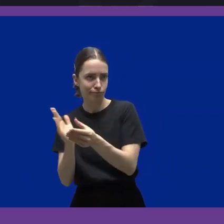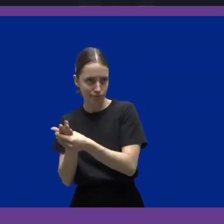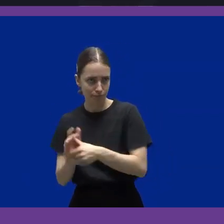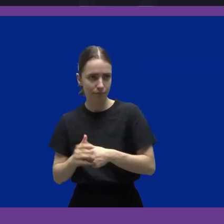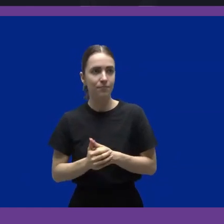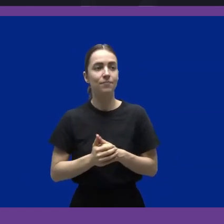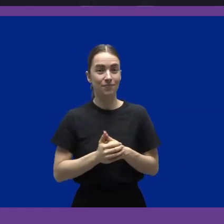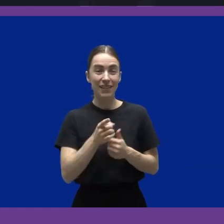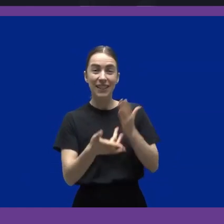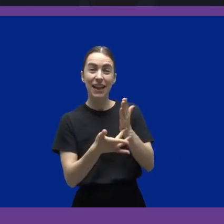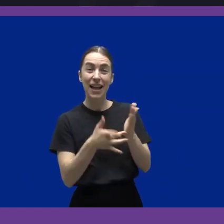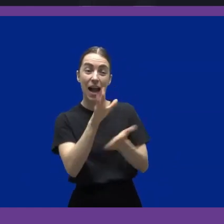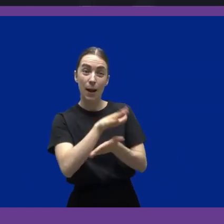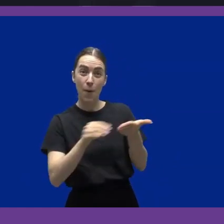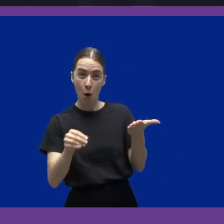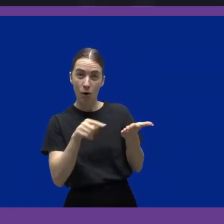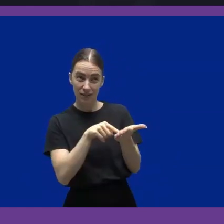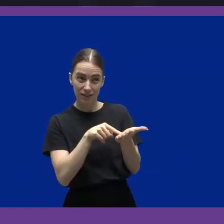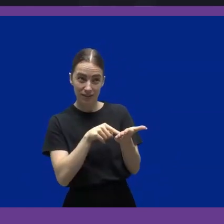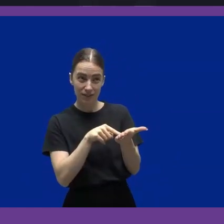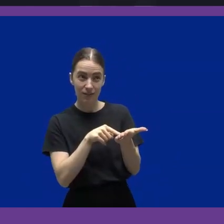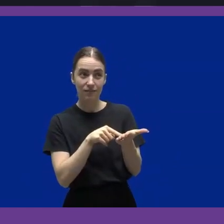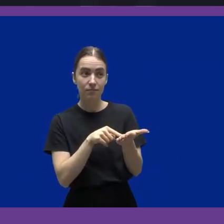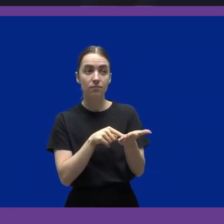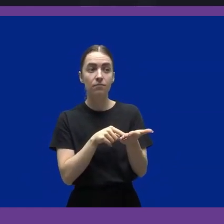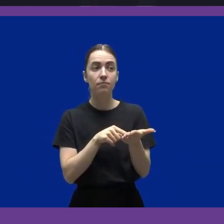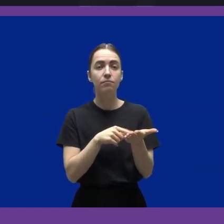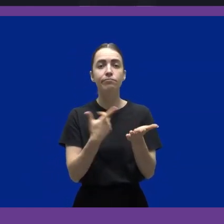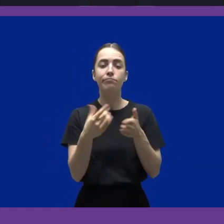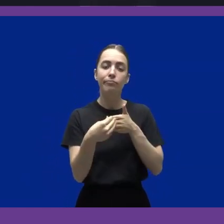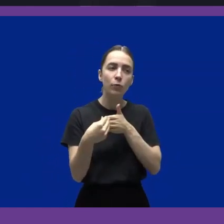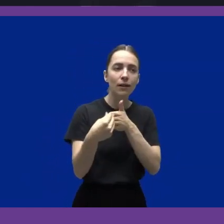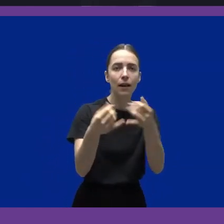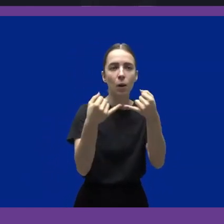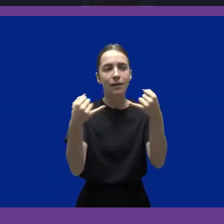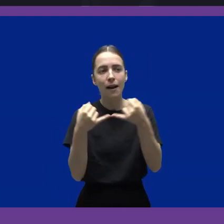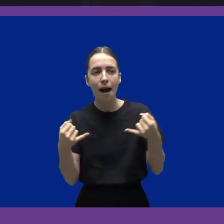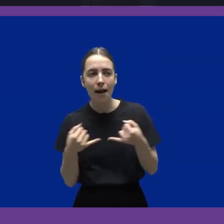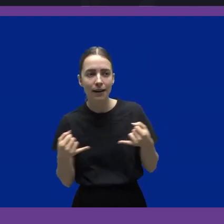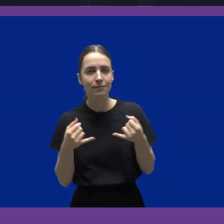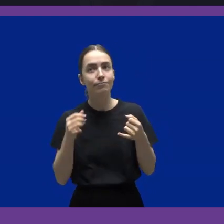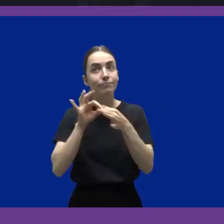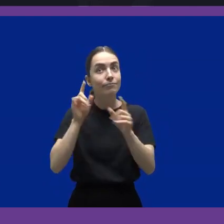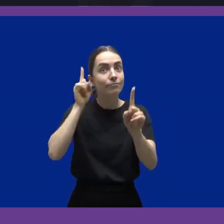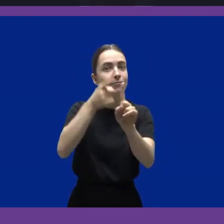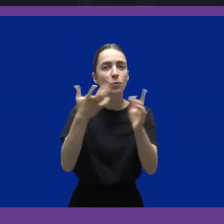services, mainly giving guidelines on accessibility award criteria and conformity